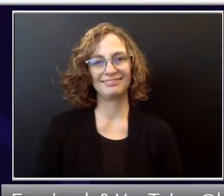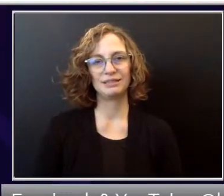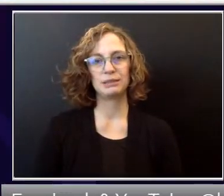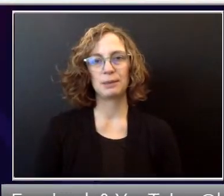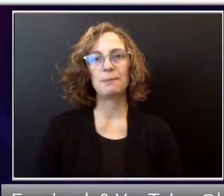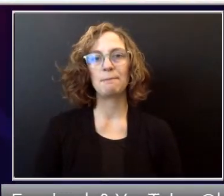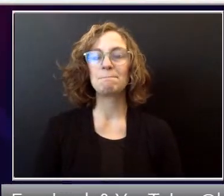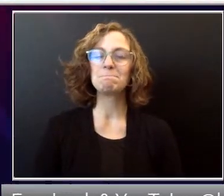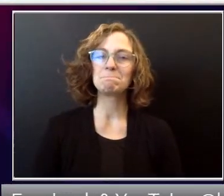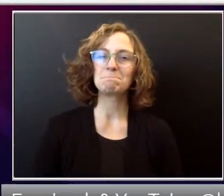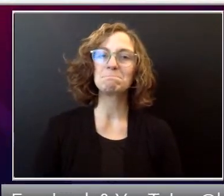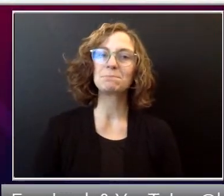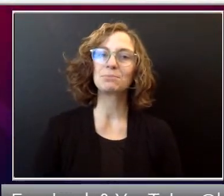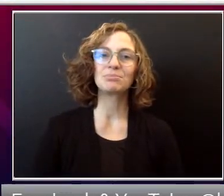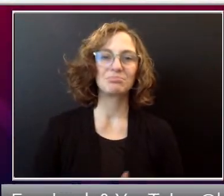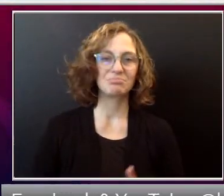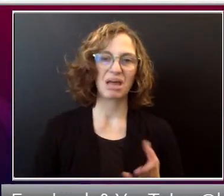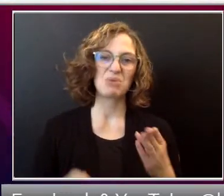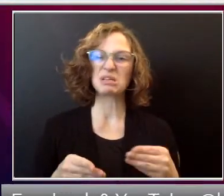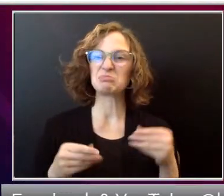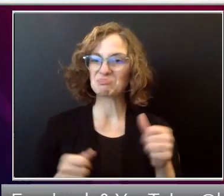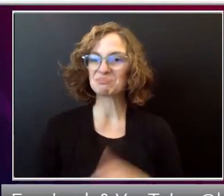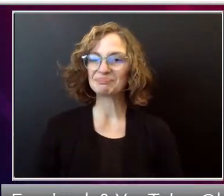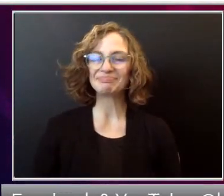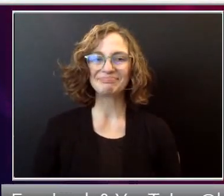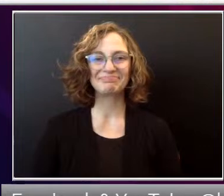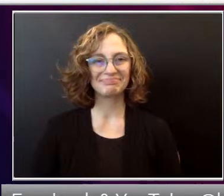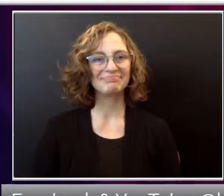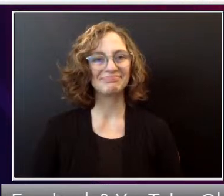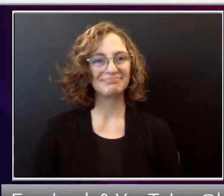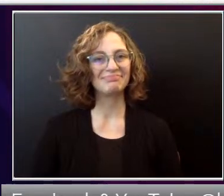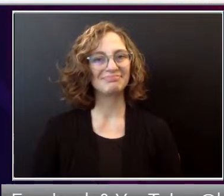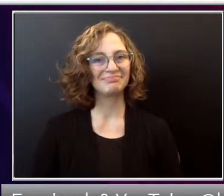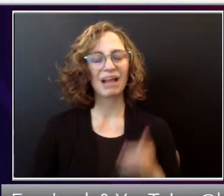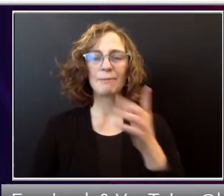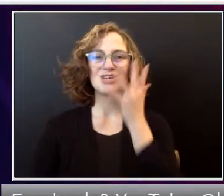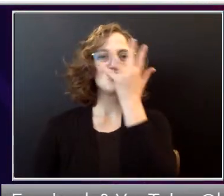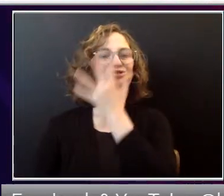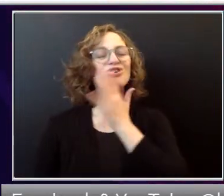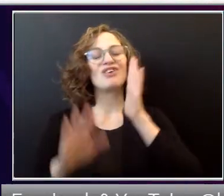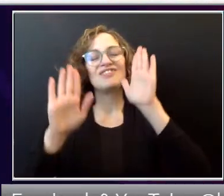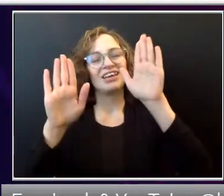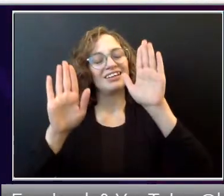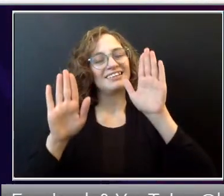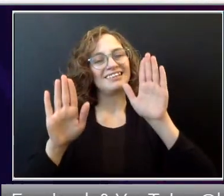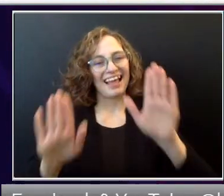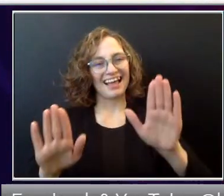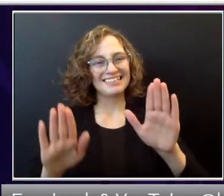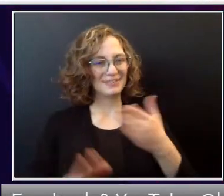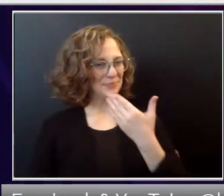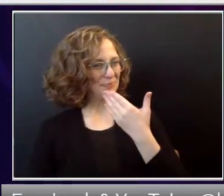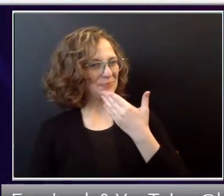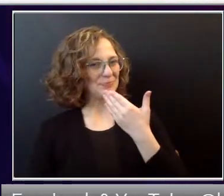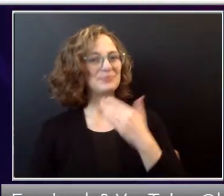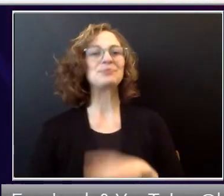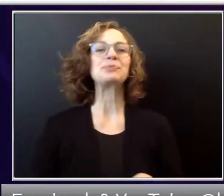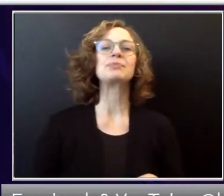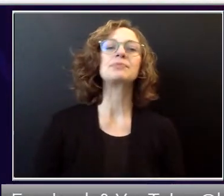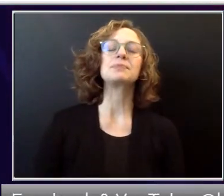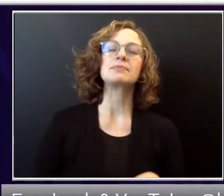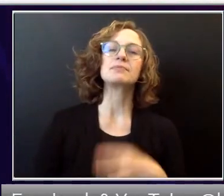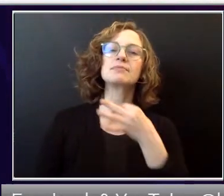smoothly. It sure did. You look fantastic. I want to ask you about the other side of